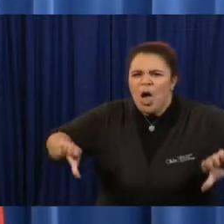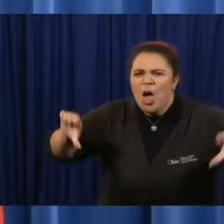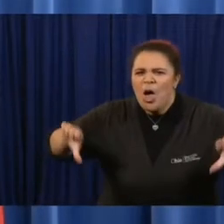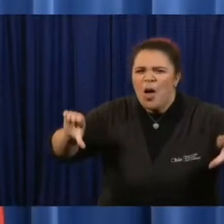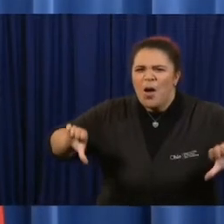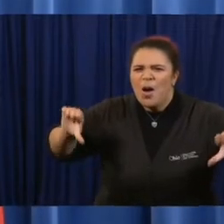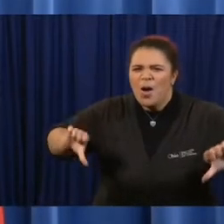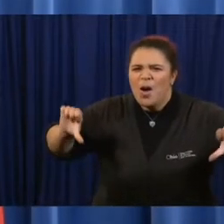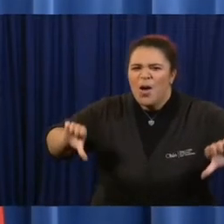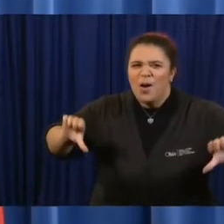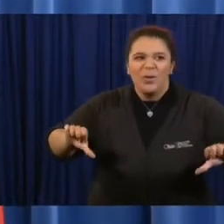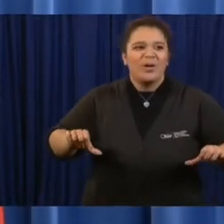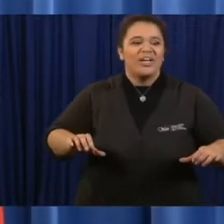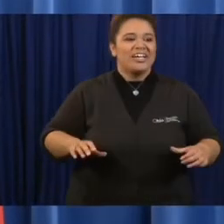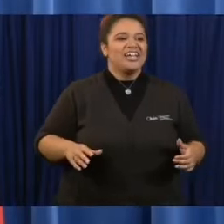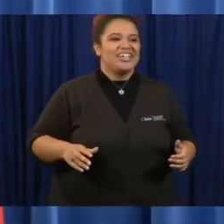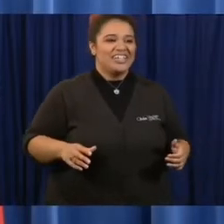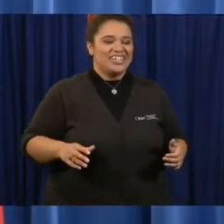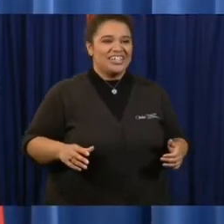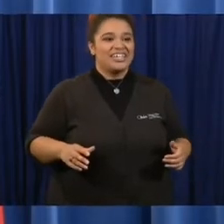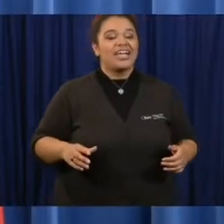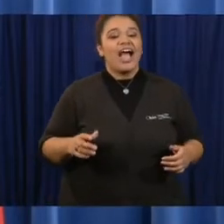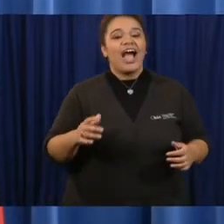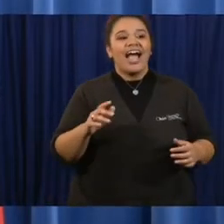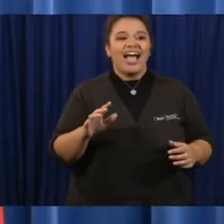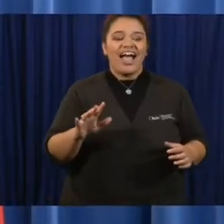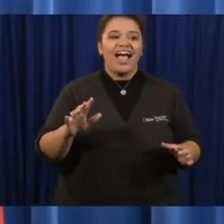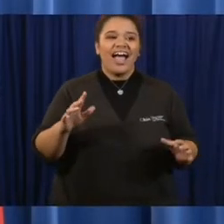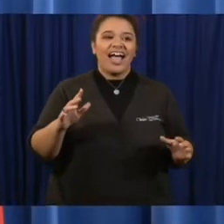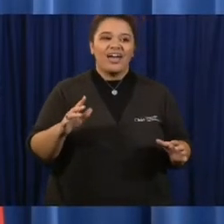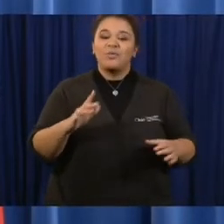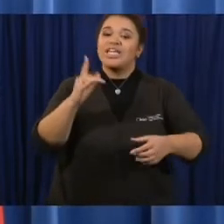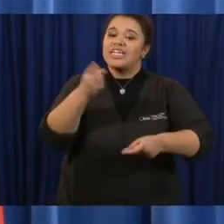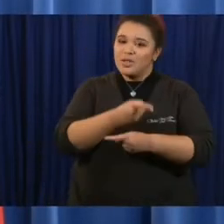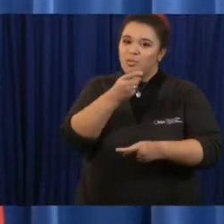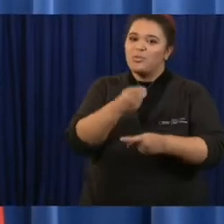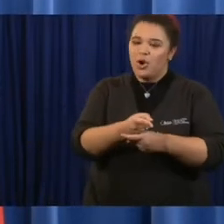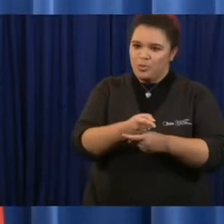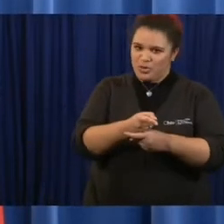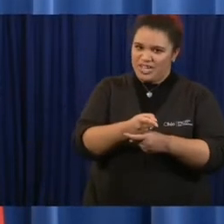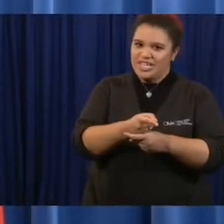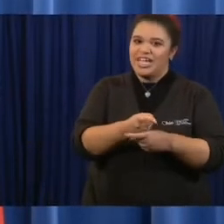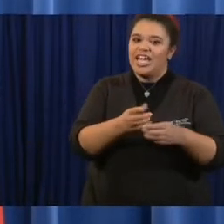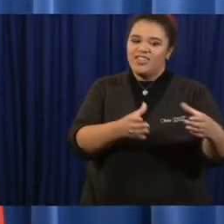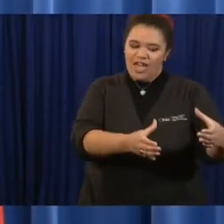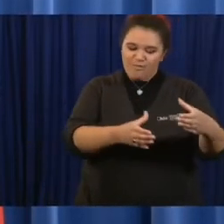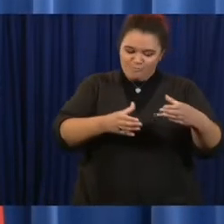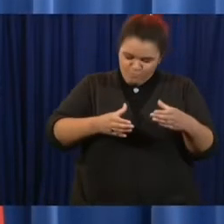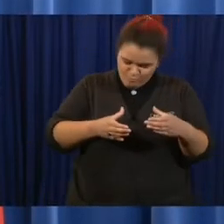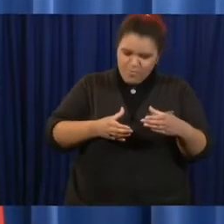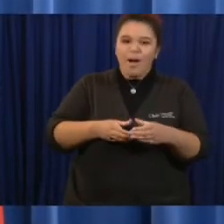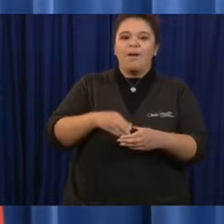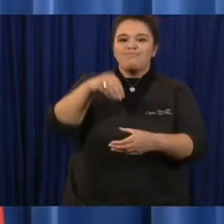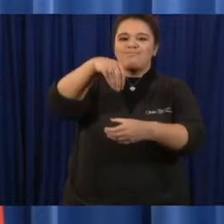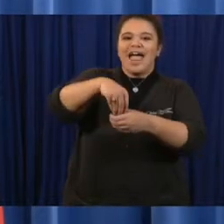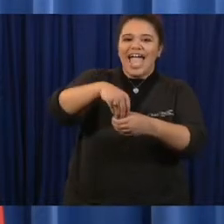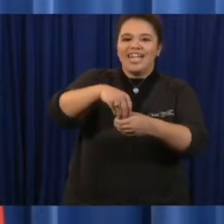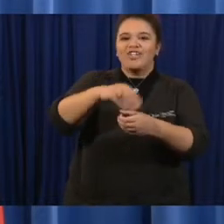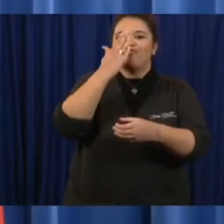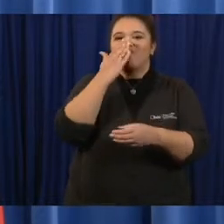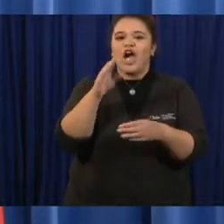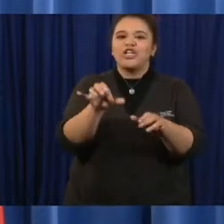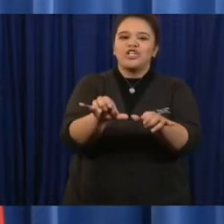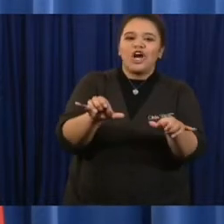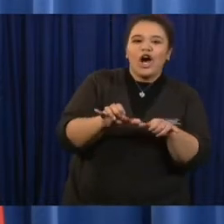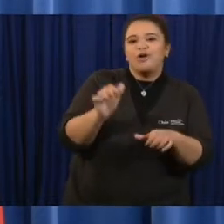The colors, I did. I Well, will it's say appropriate. It's appropriate that you would maybe have this in your backyard or front yard. So we